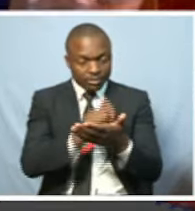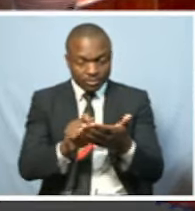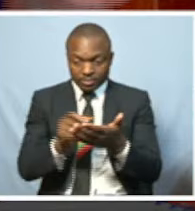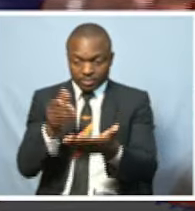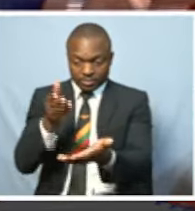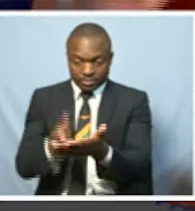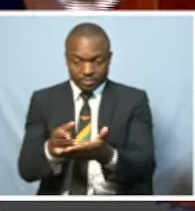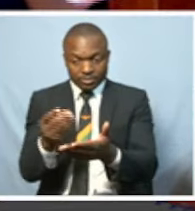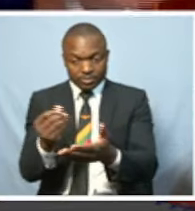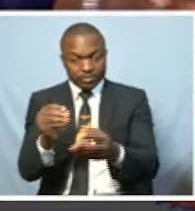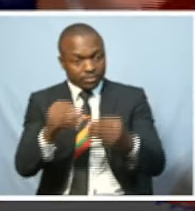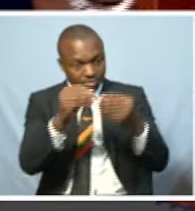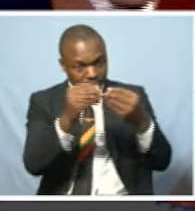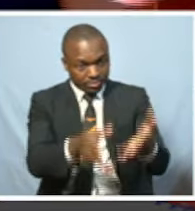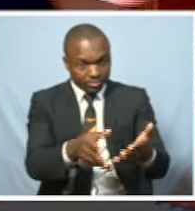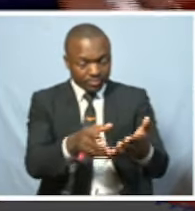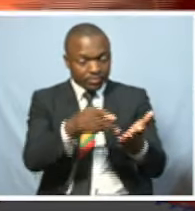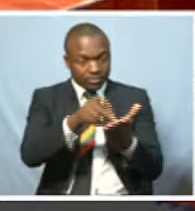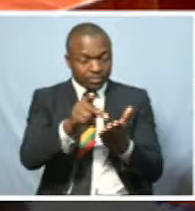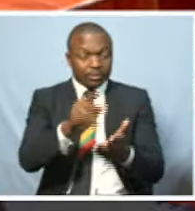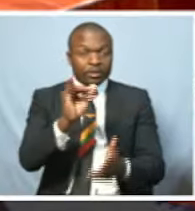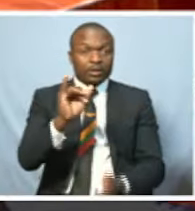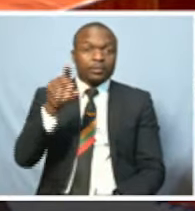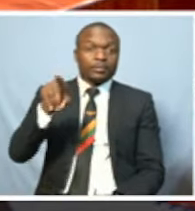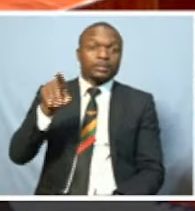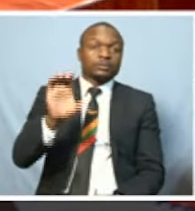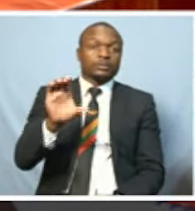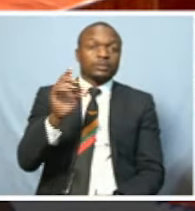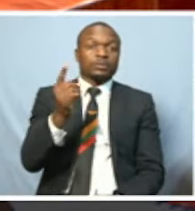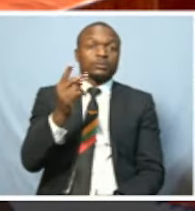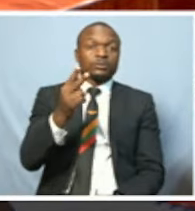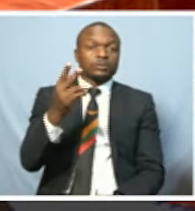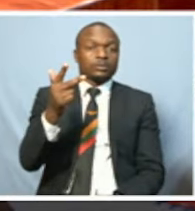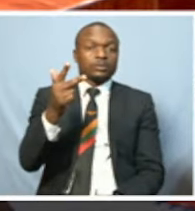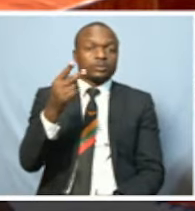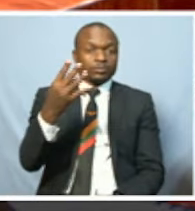to pay for IPC number 1, 2, 3, 4.